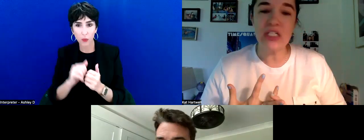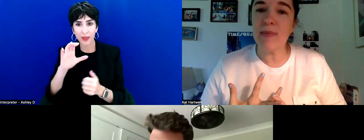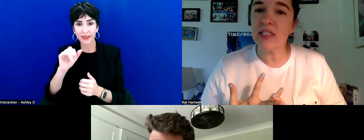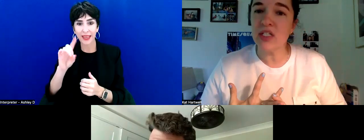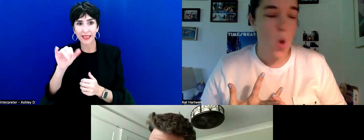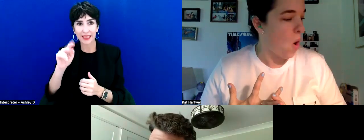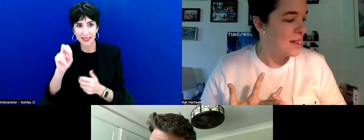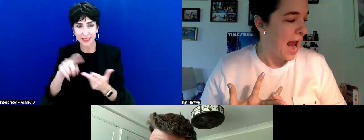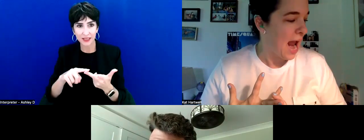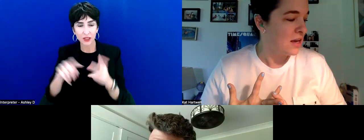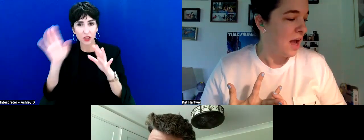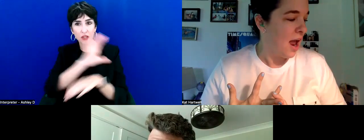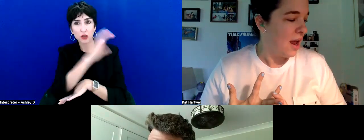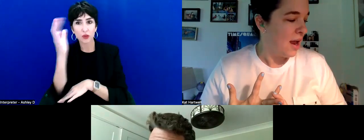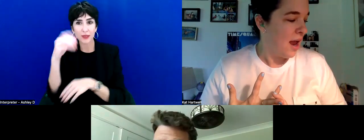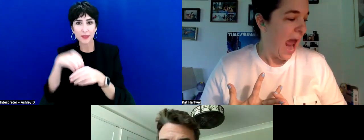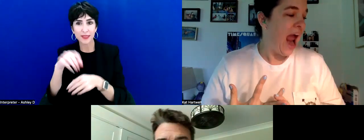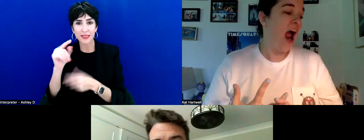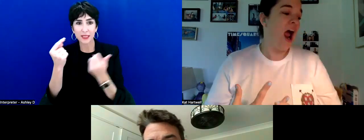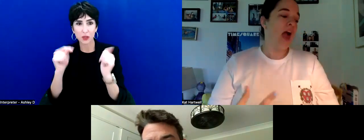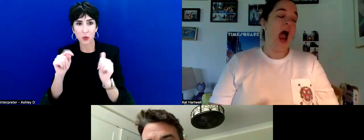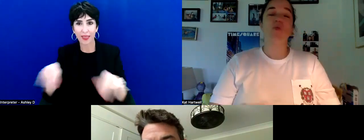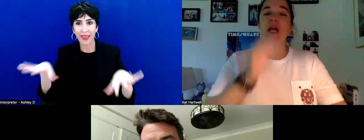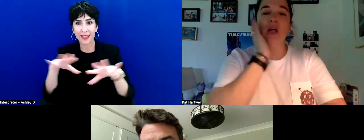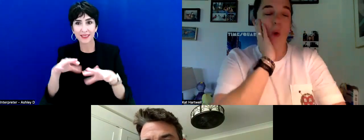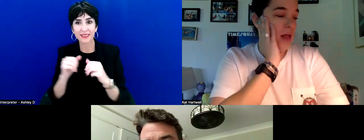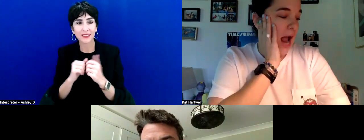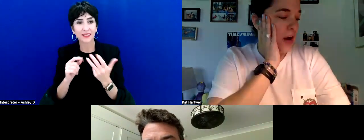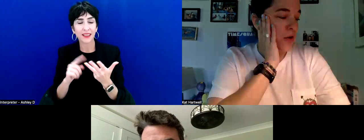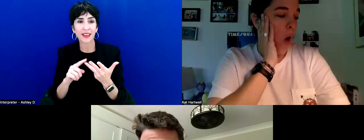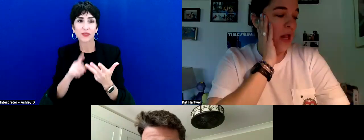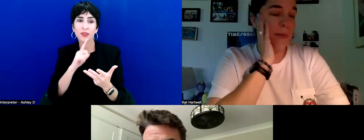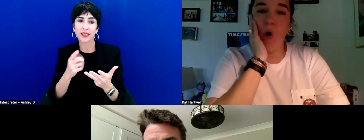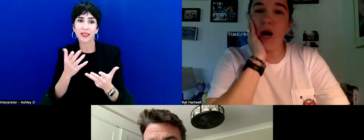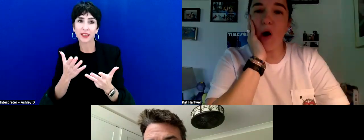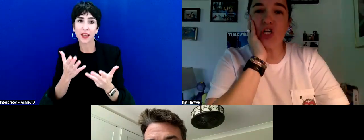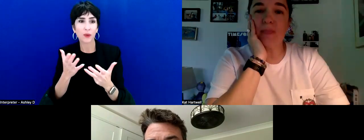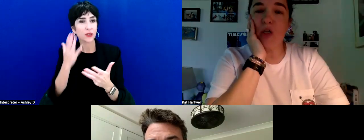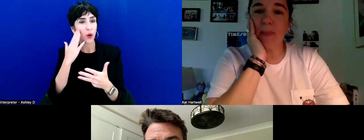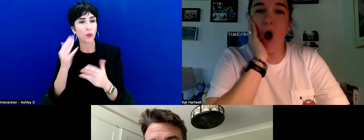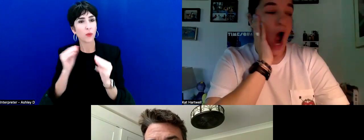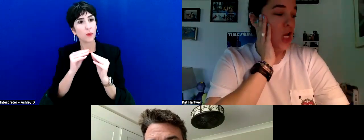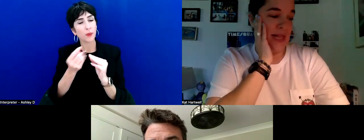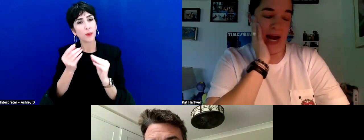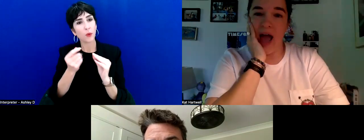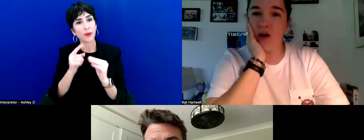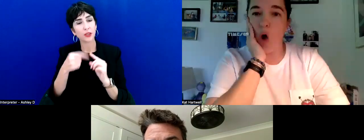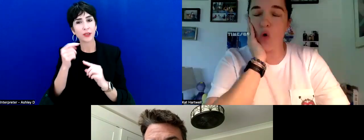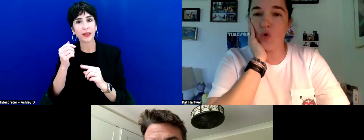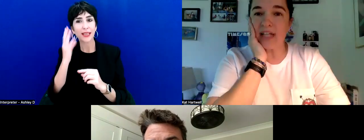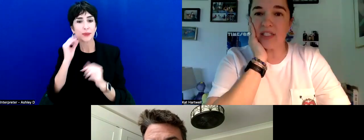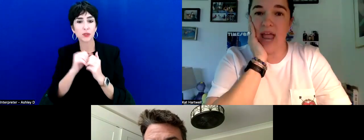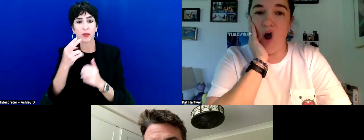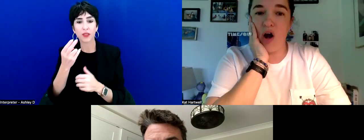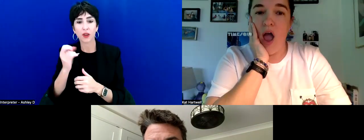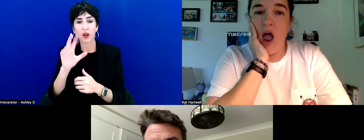and Christmas in Toyland. And I really want to know a little bit more about your experience about Heartland. I know